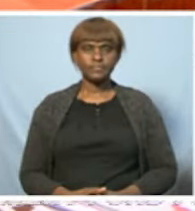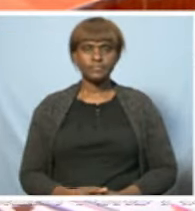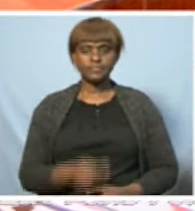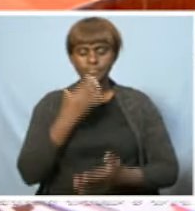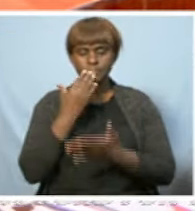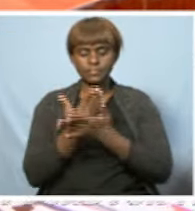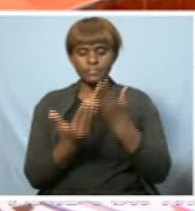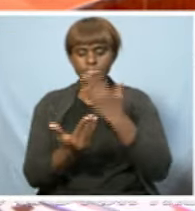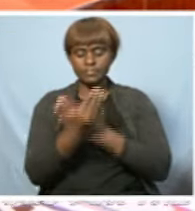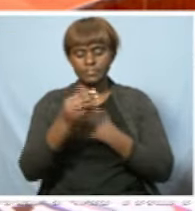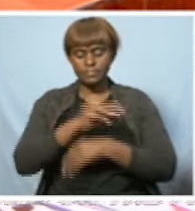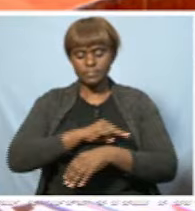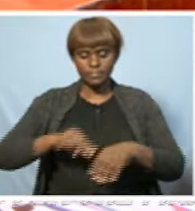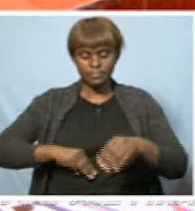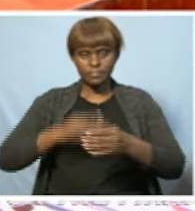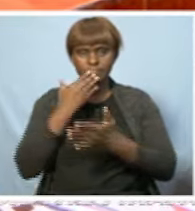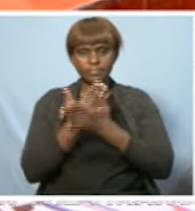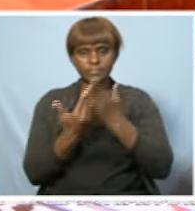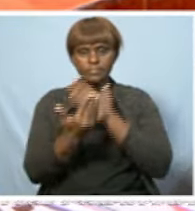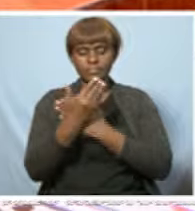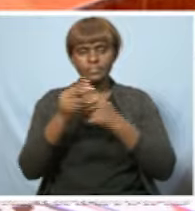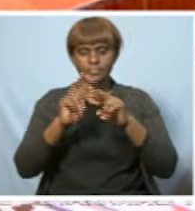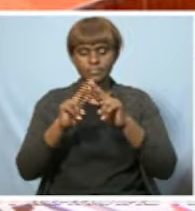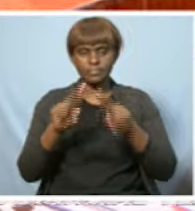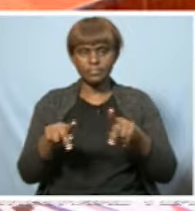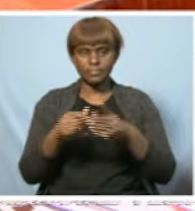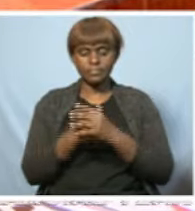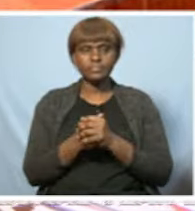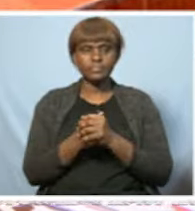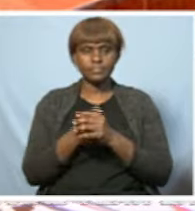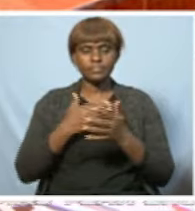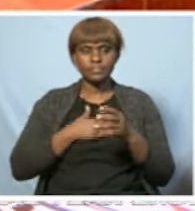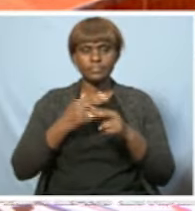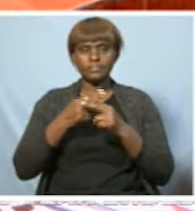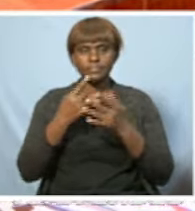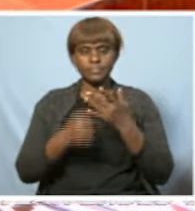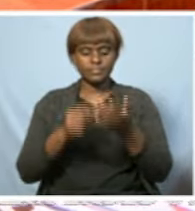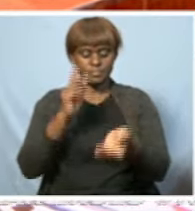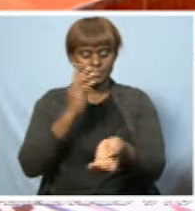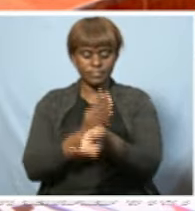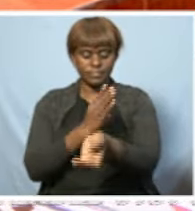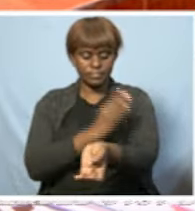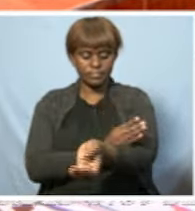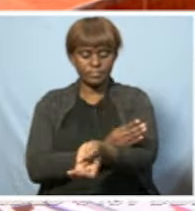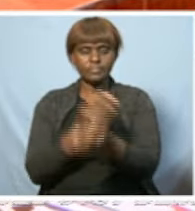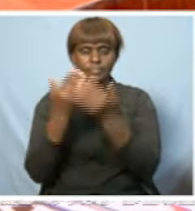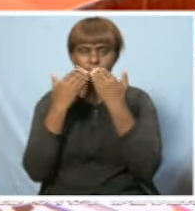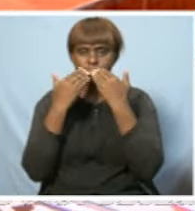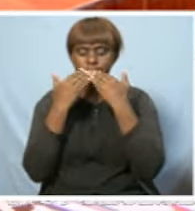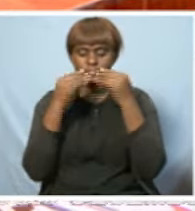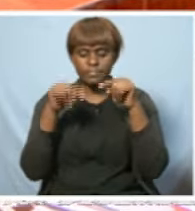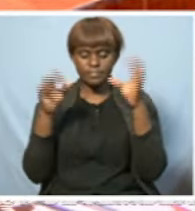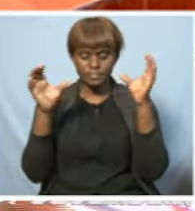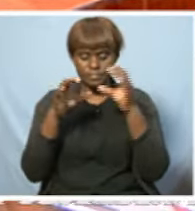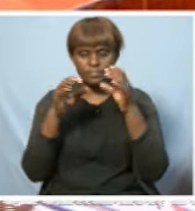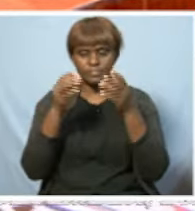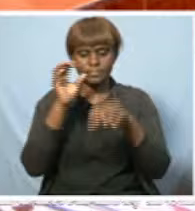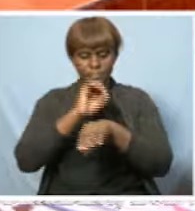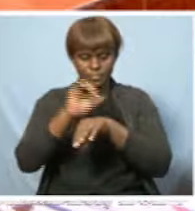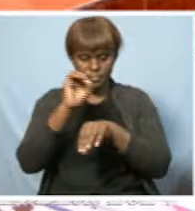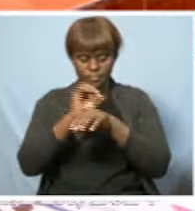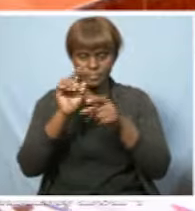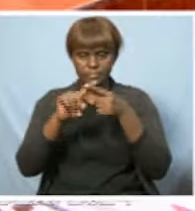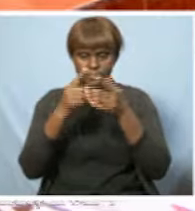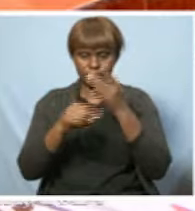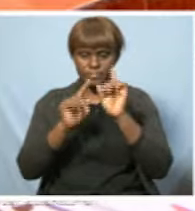Good morning, members. Good morning, Chairperson. My name is Kelvin Banda, and we thank the committee for according us this opportunity